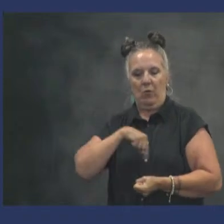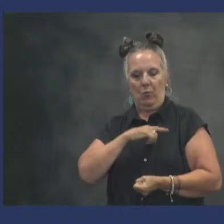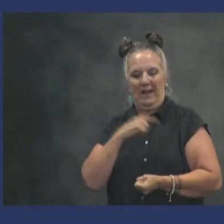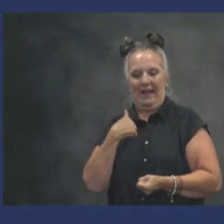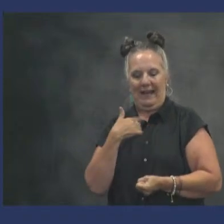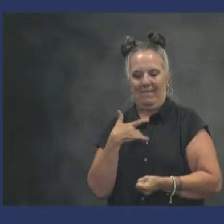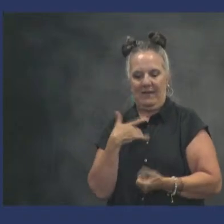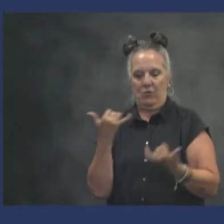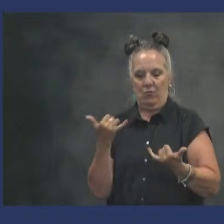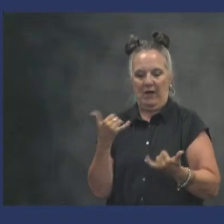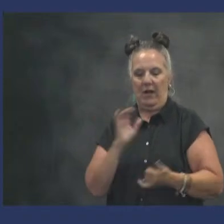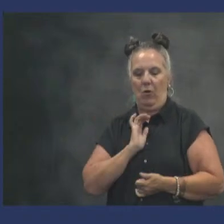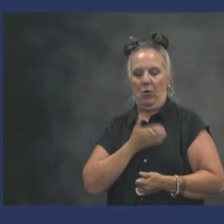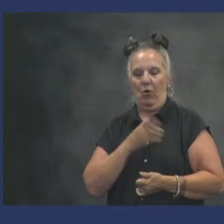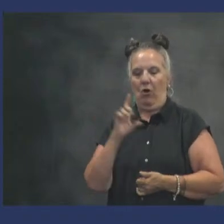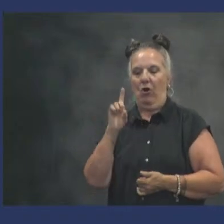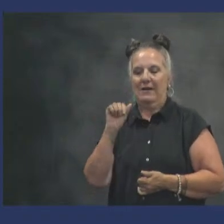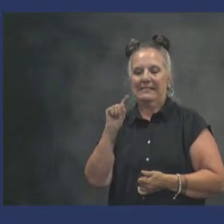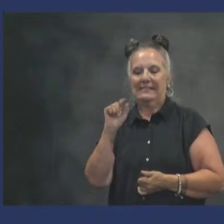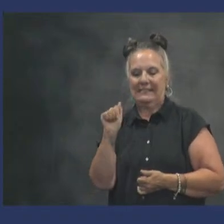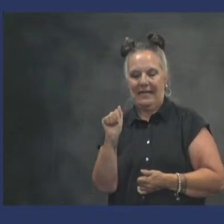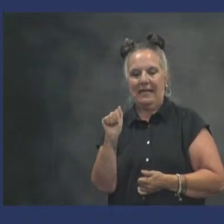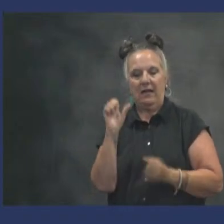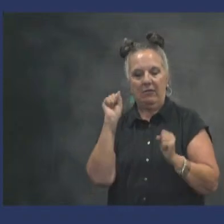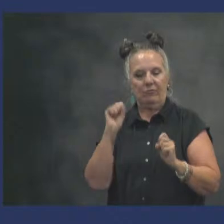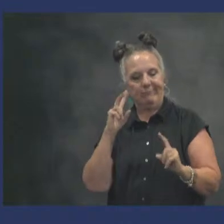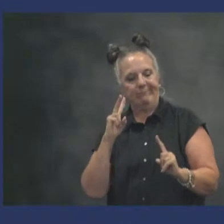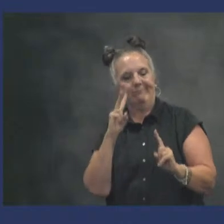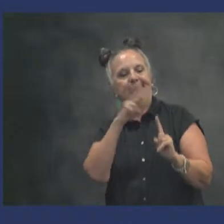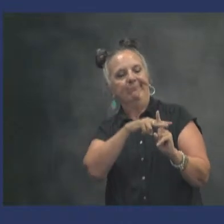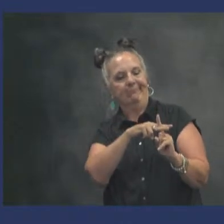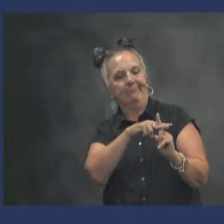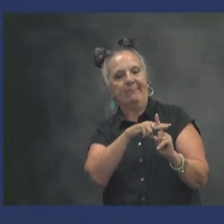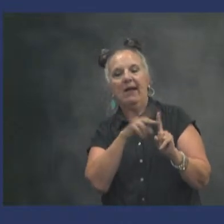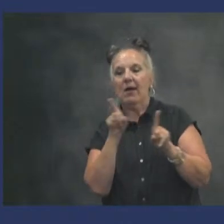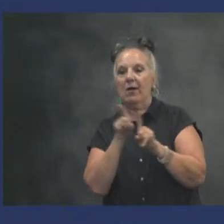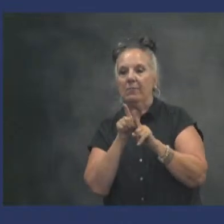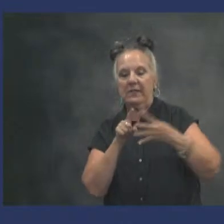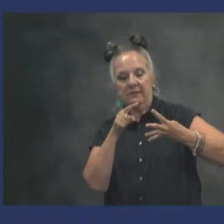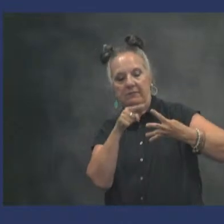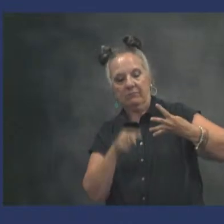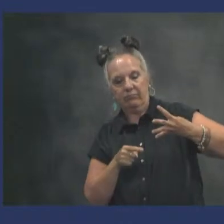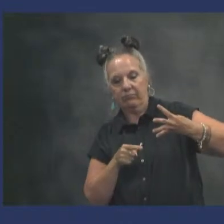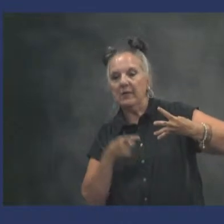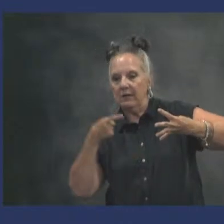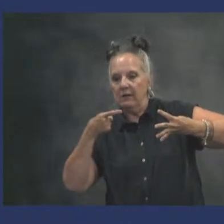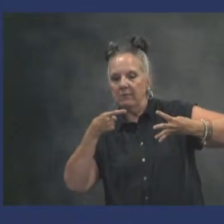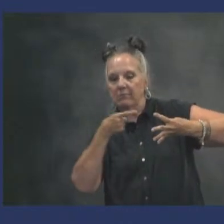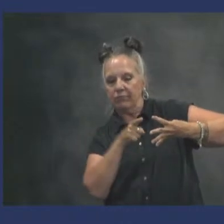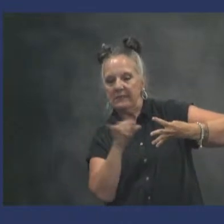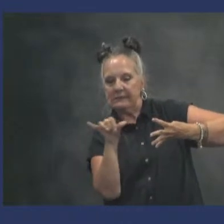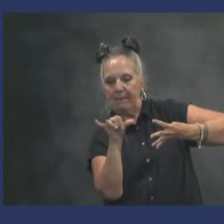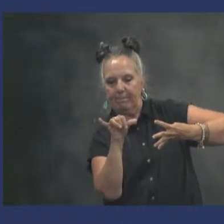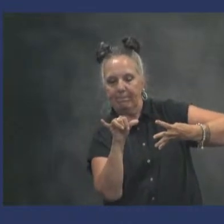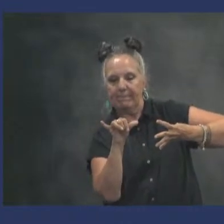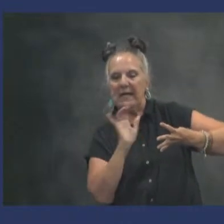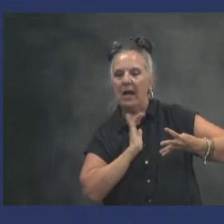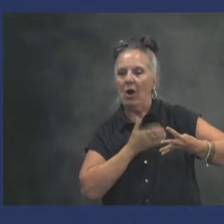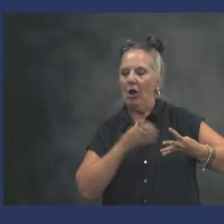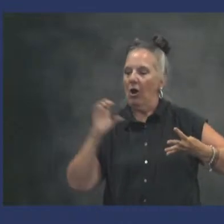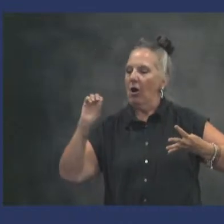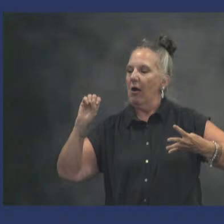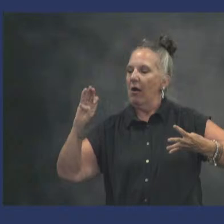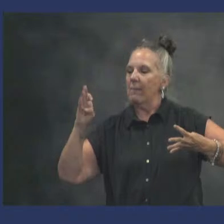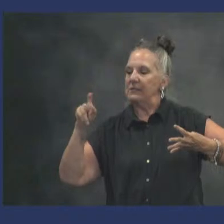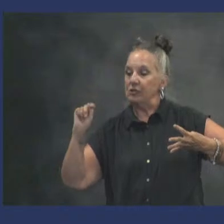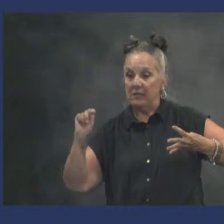baseline data, and were applicable, made sure that it aligned with the goals of Blueprint. Some of our objectives, though, require